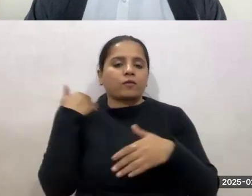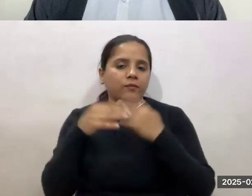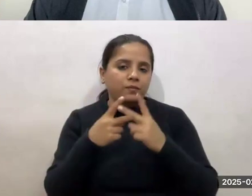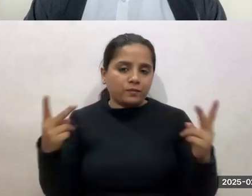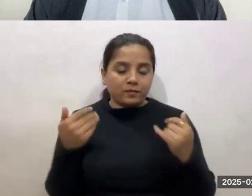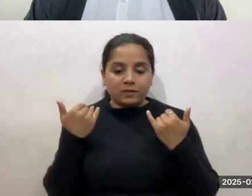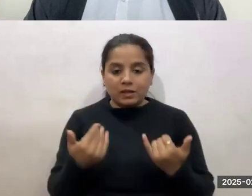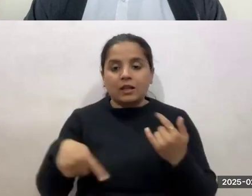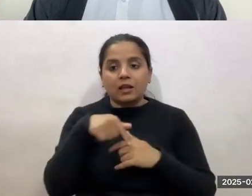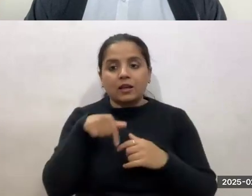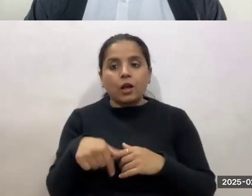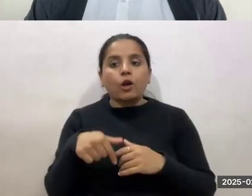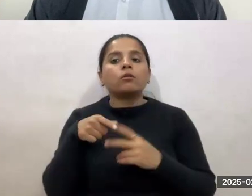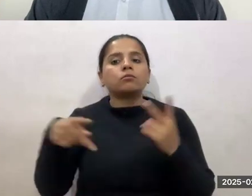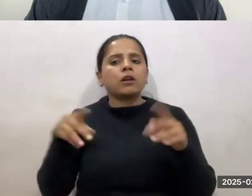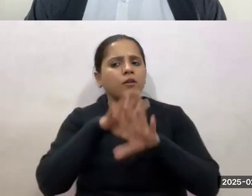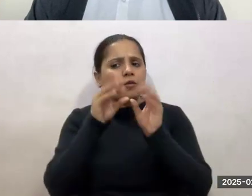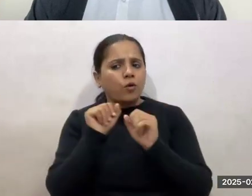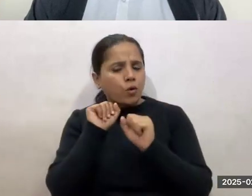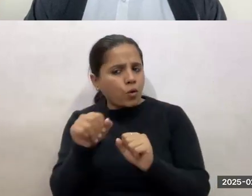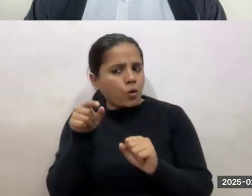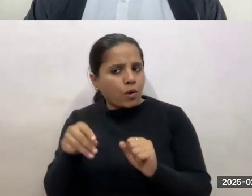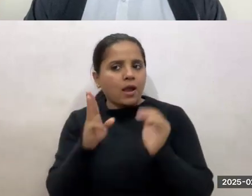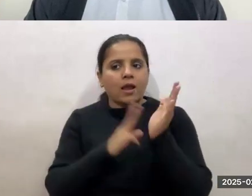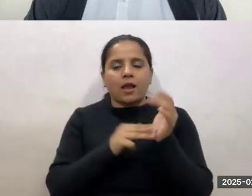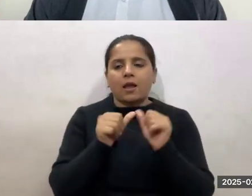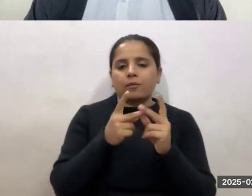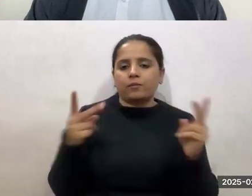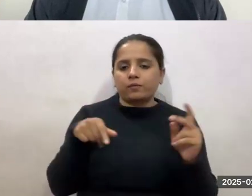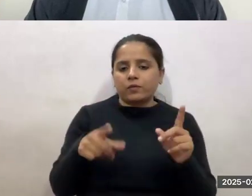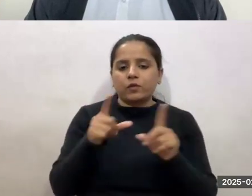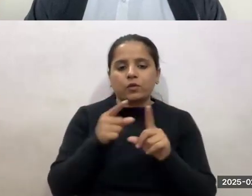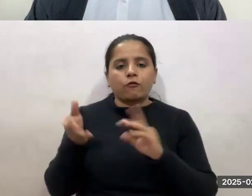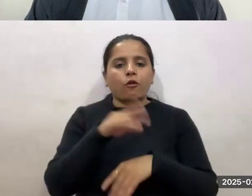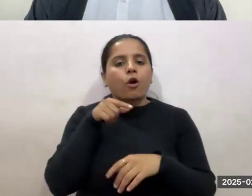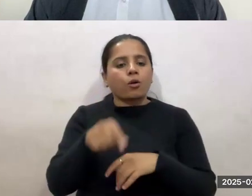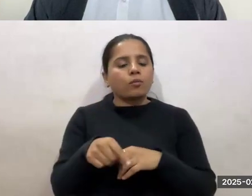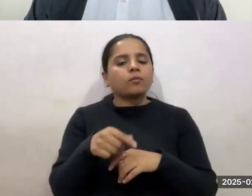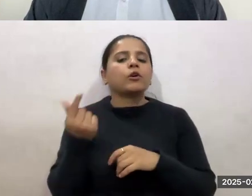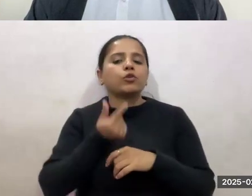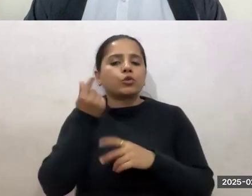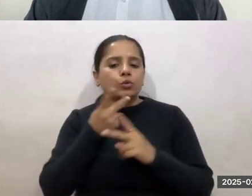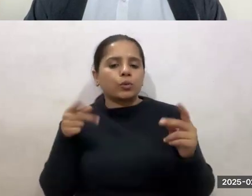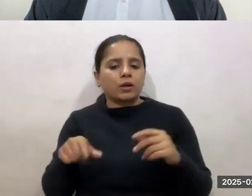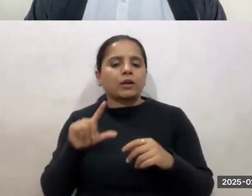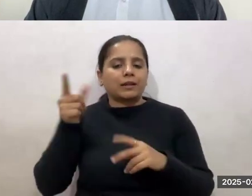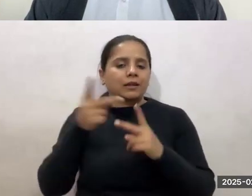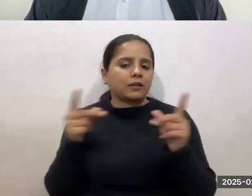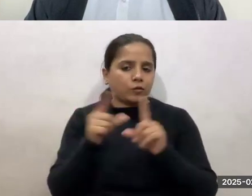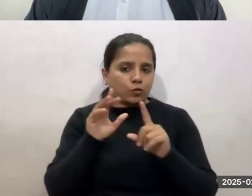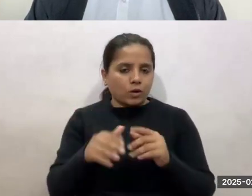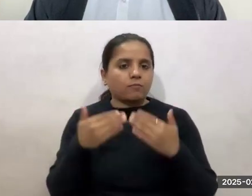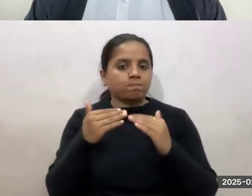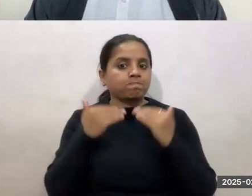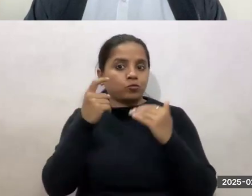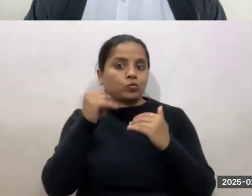As a Hornby scholar, he has completed his MA in TESOL from the University of Warwick with distinction. His research